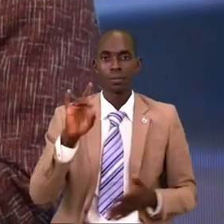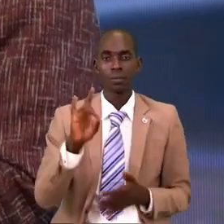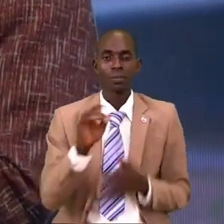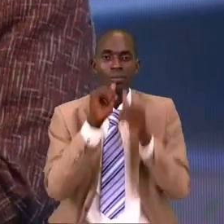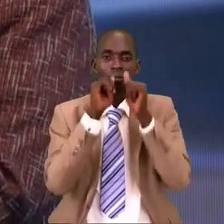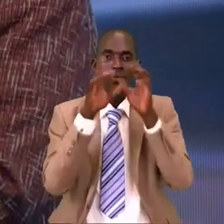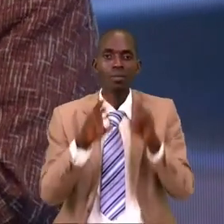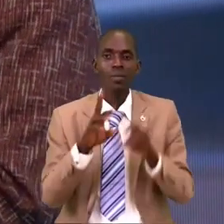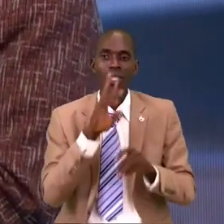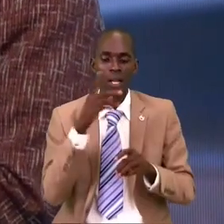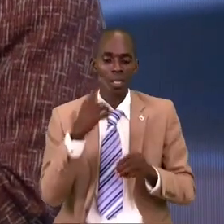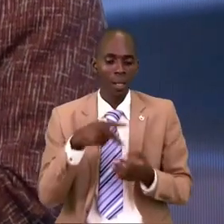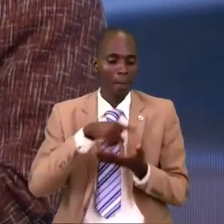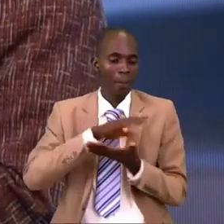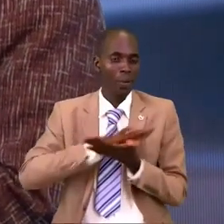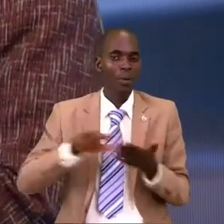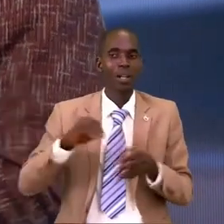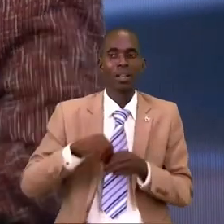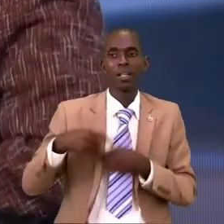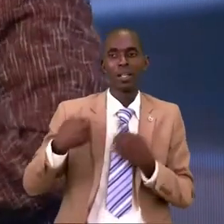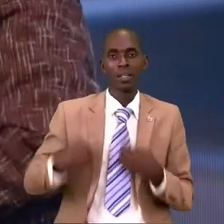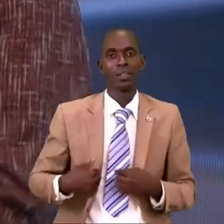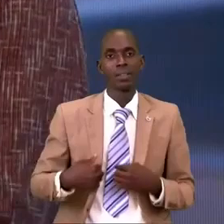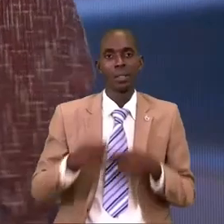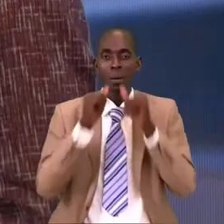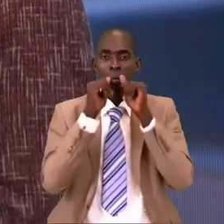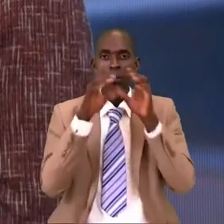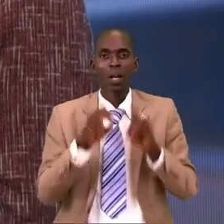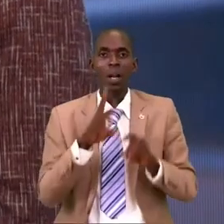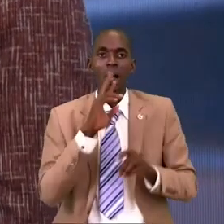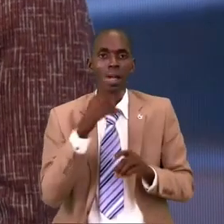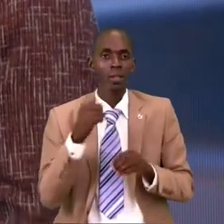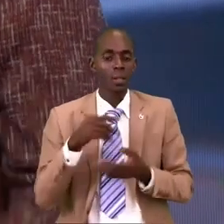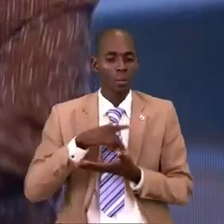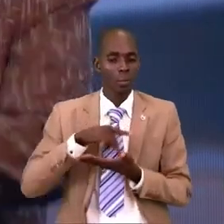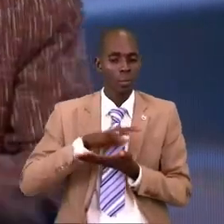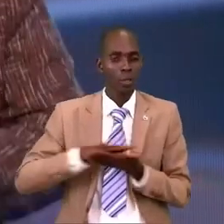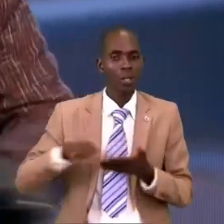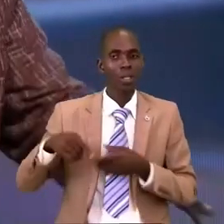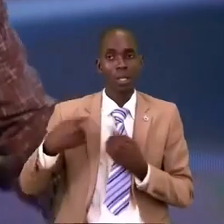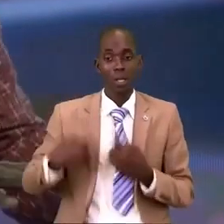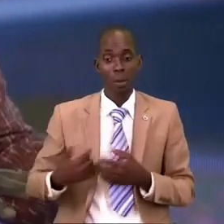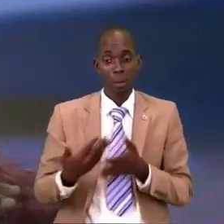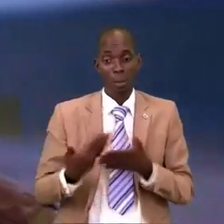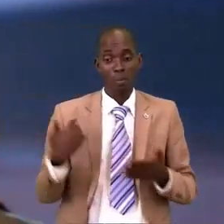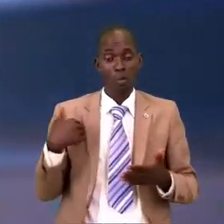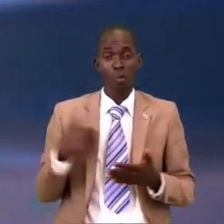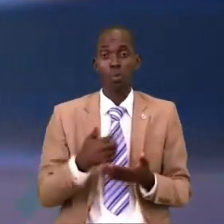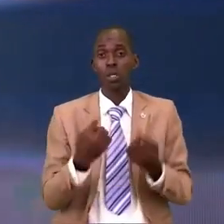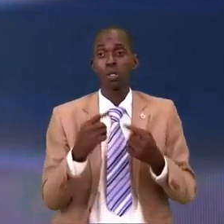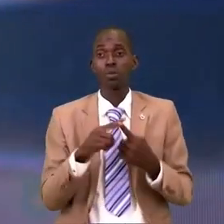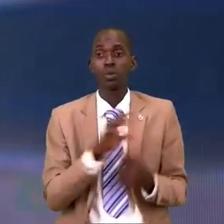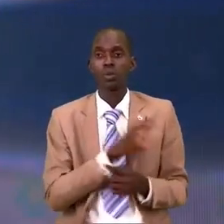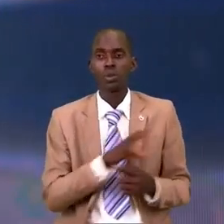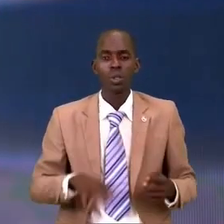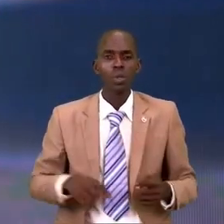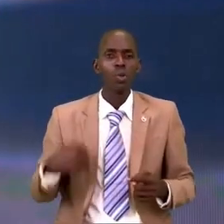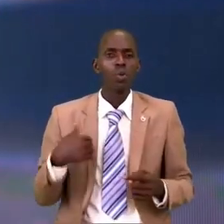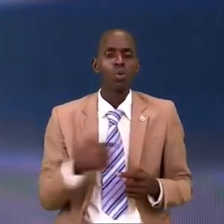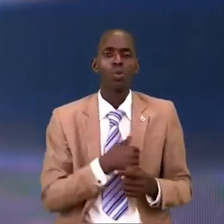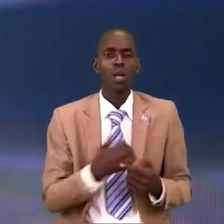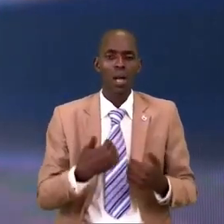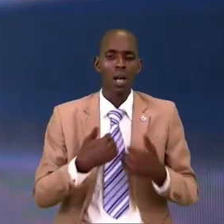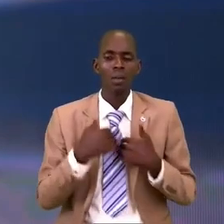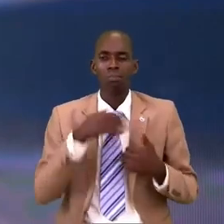we're polluted in our heart. Pollution in the heart, and all those evil things,